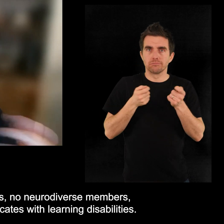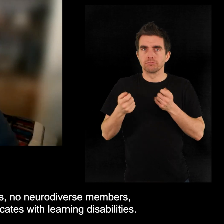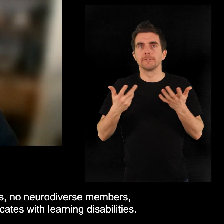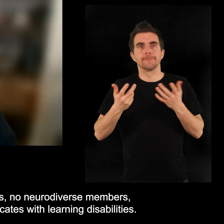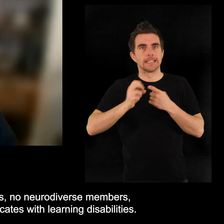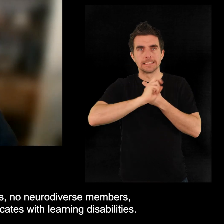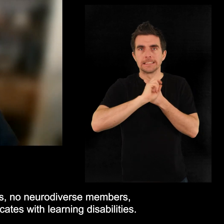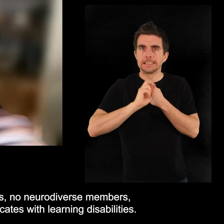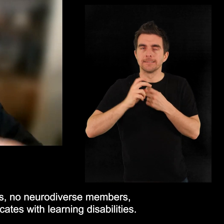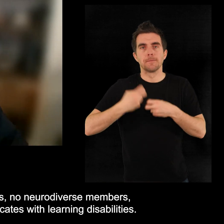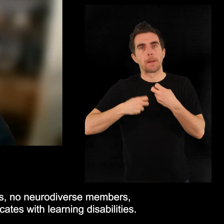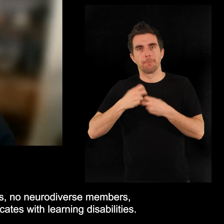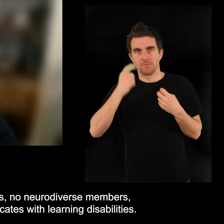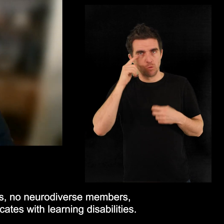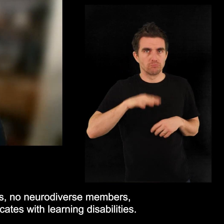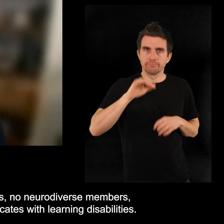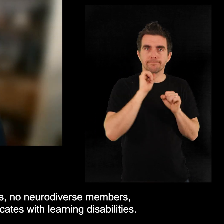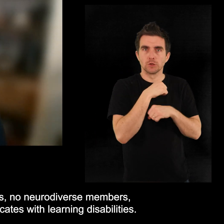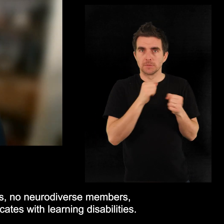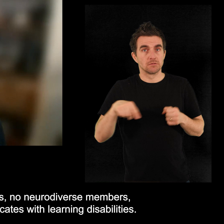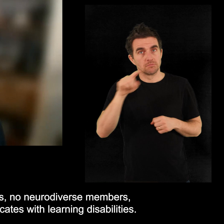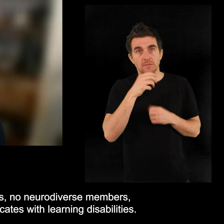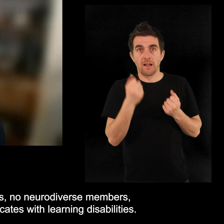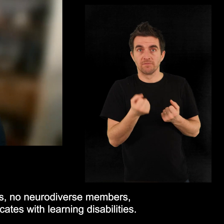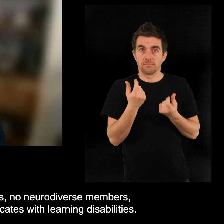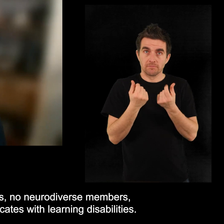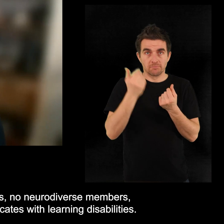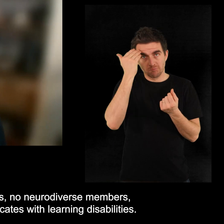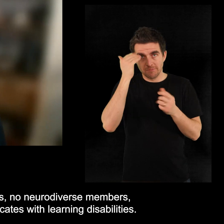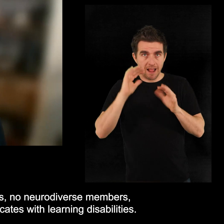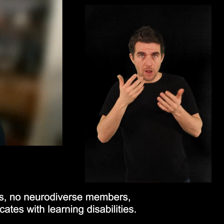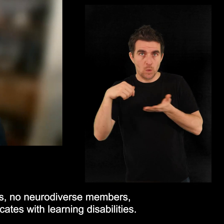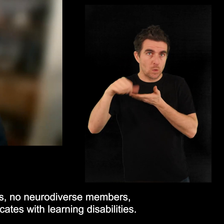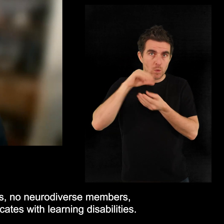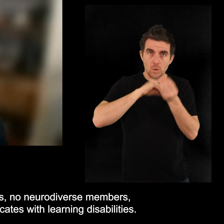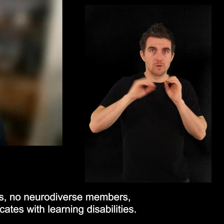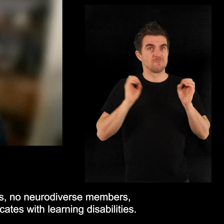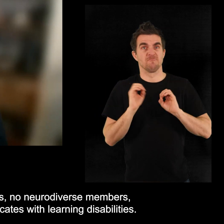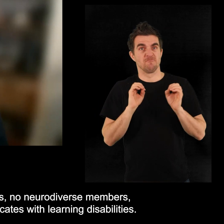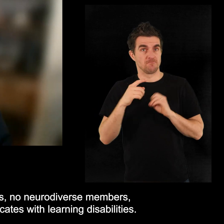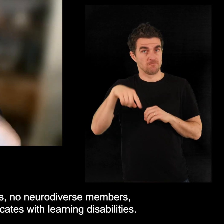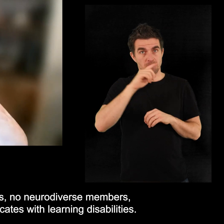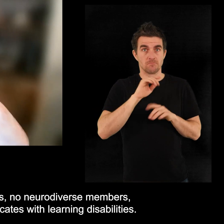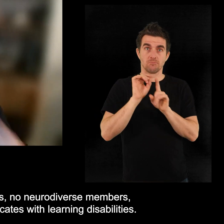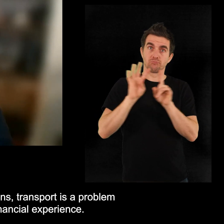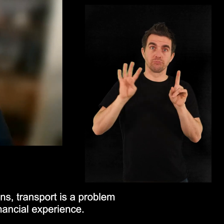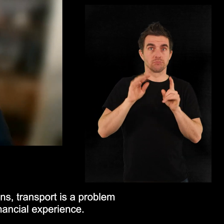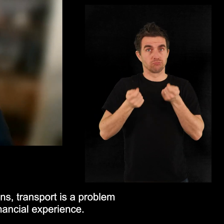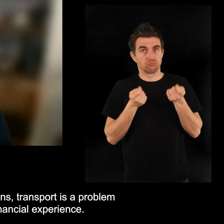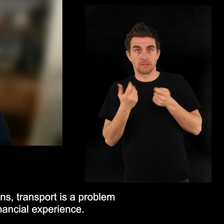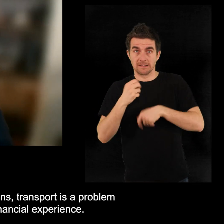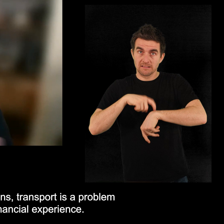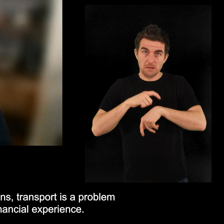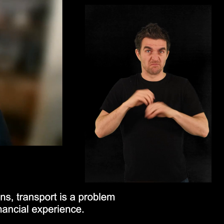members, no neurodiverse members, no people who are self-advocates with learning difficulties,